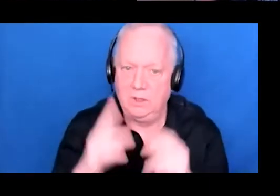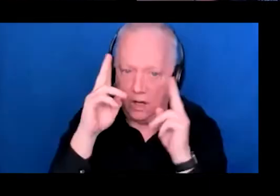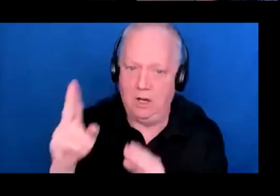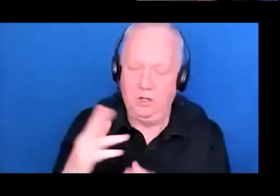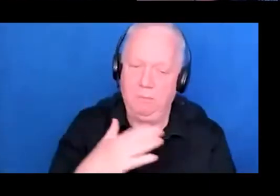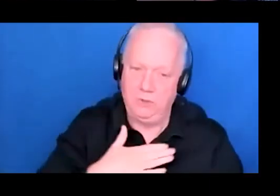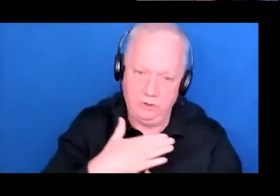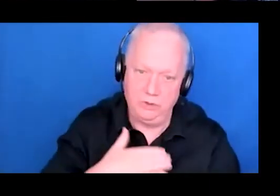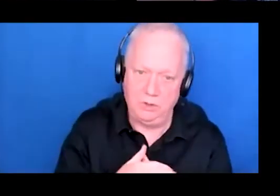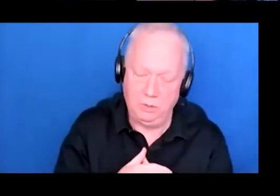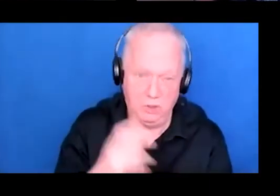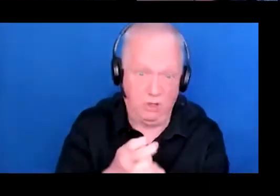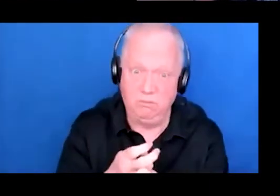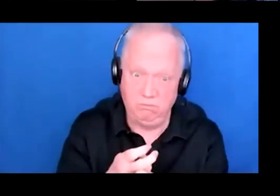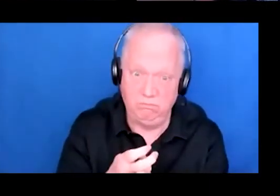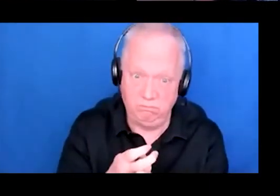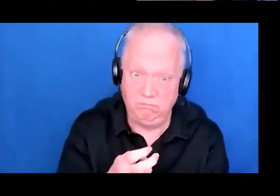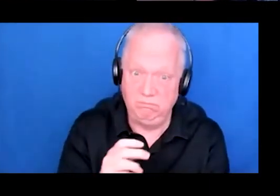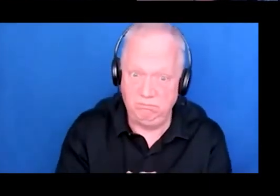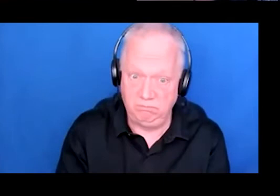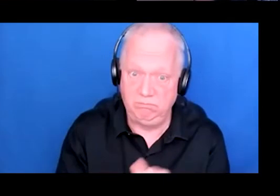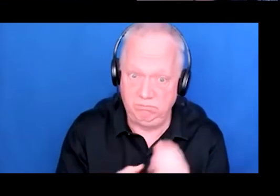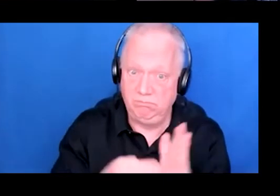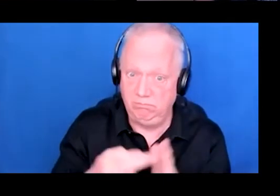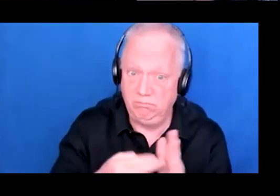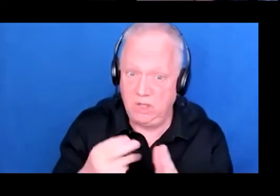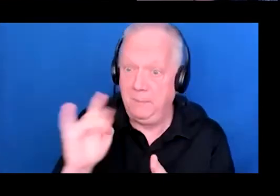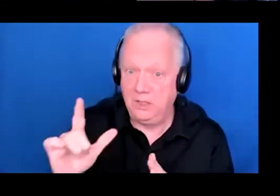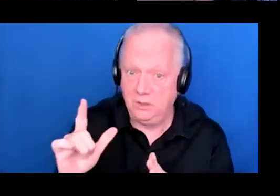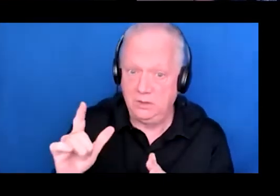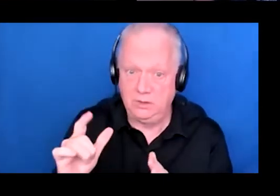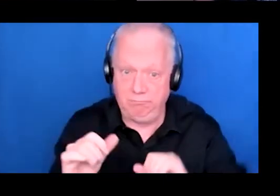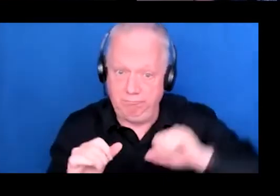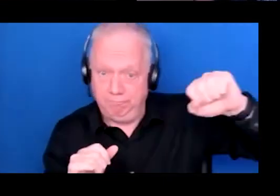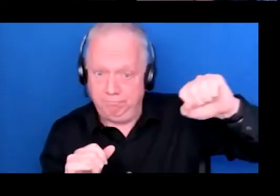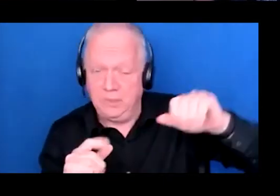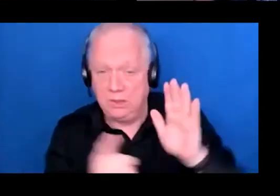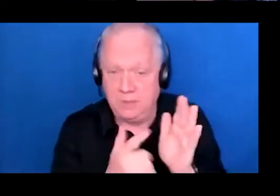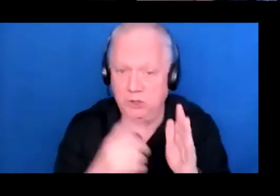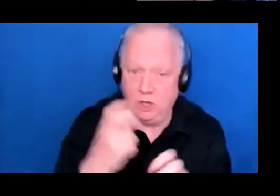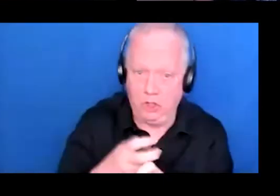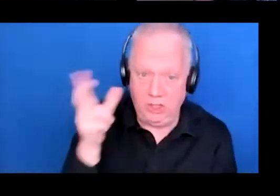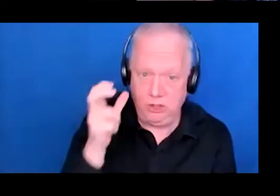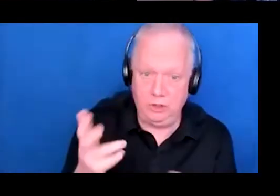pleasure, but it was hard. And Bill's pushback, even though sometimes it was tough to hear,